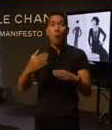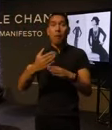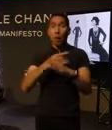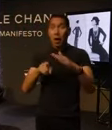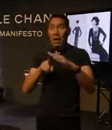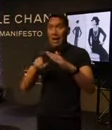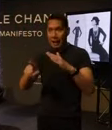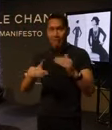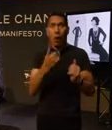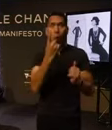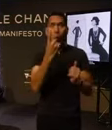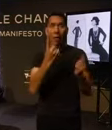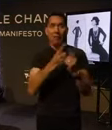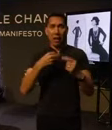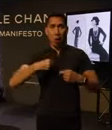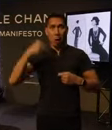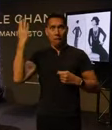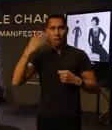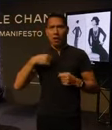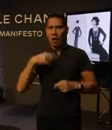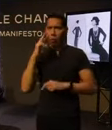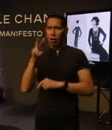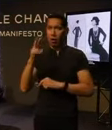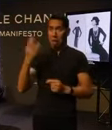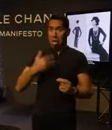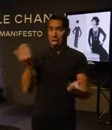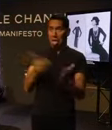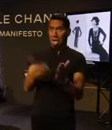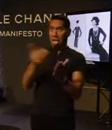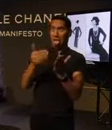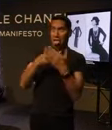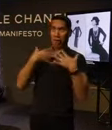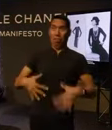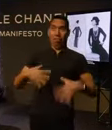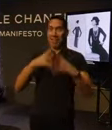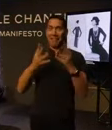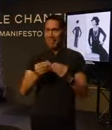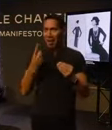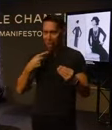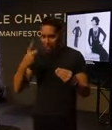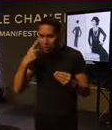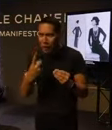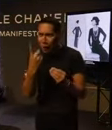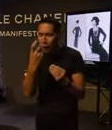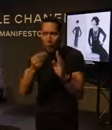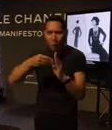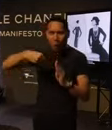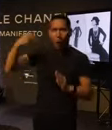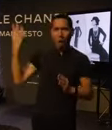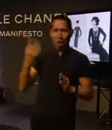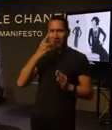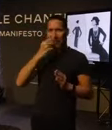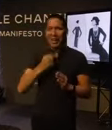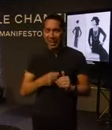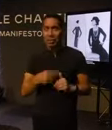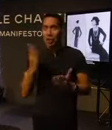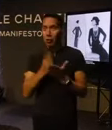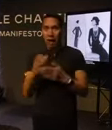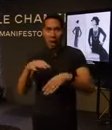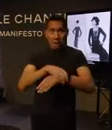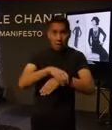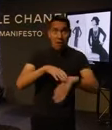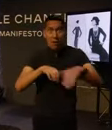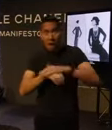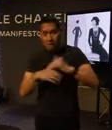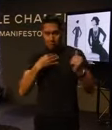kind of said, I was like, oh, she could have taken one thing off here. It's got a lot. She's really loaded up. She's got, you know, cuffs on both hands. She's got so